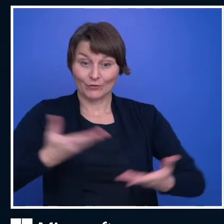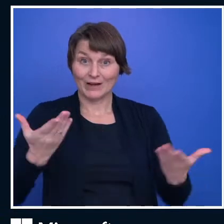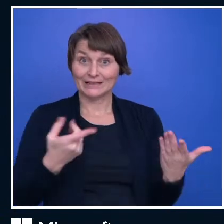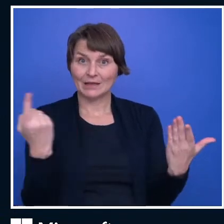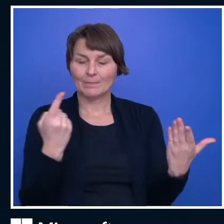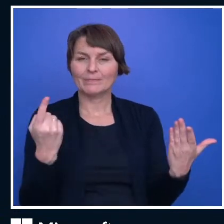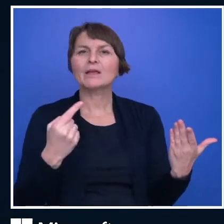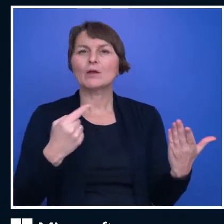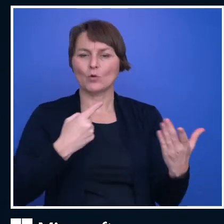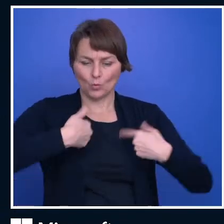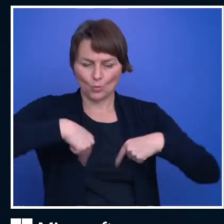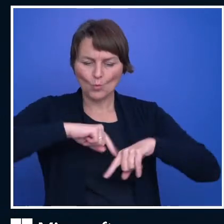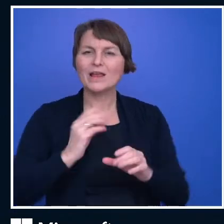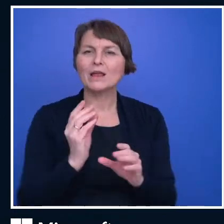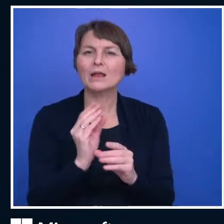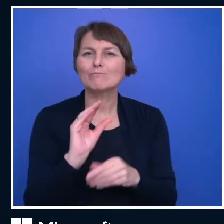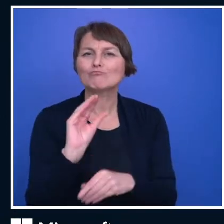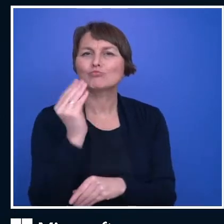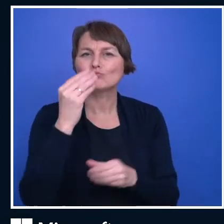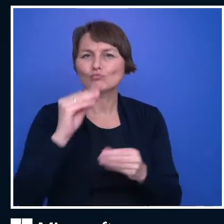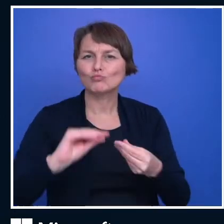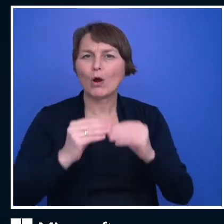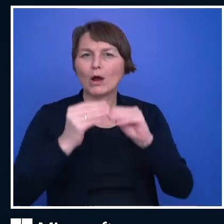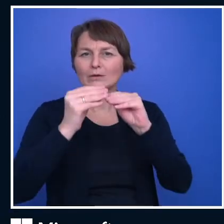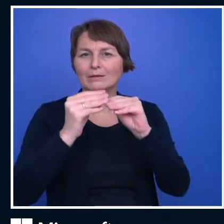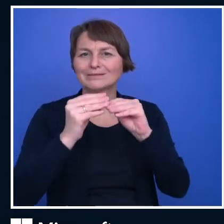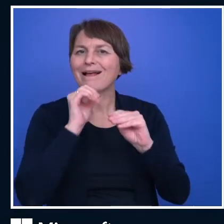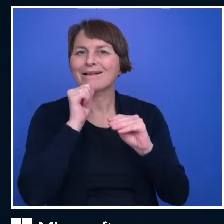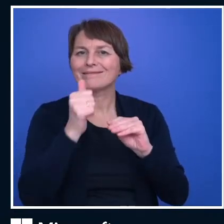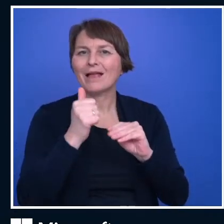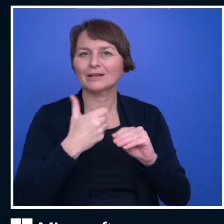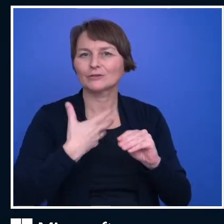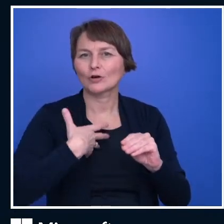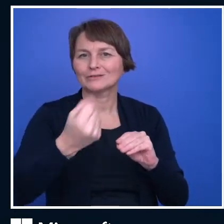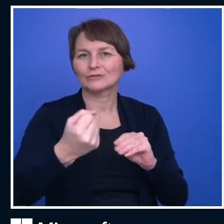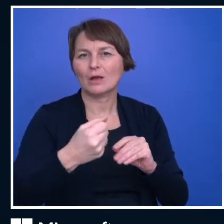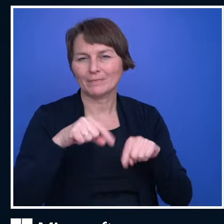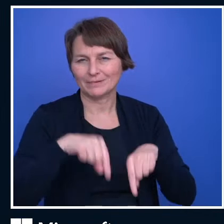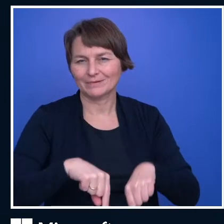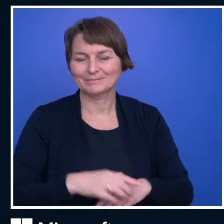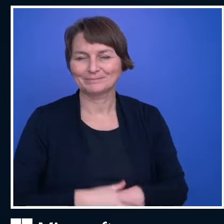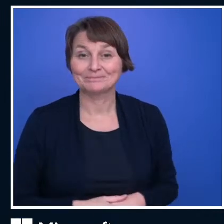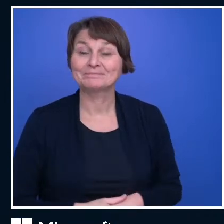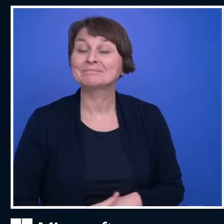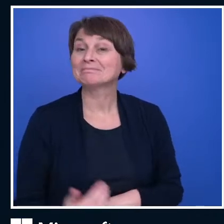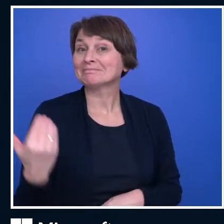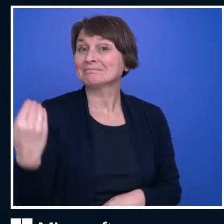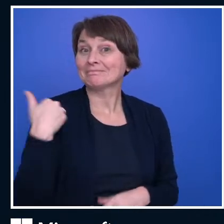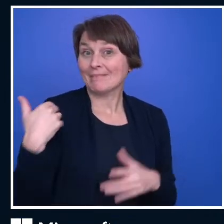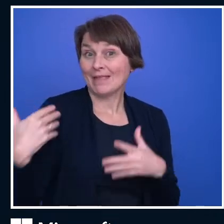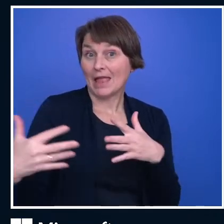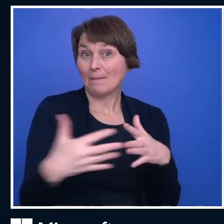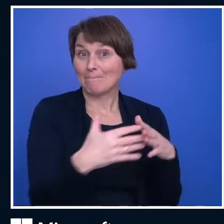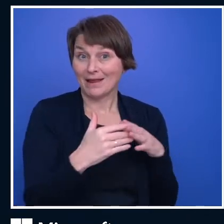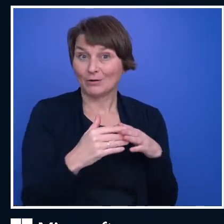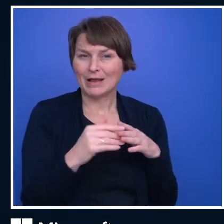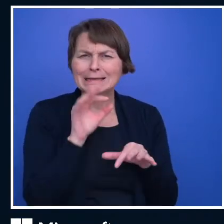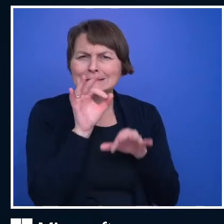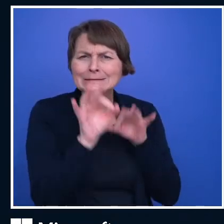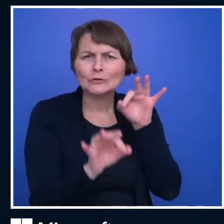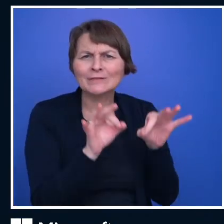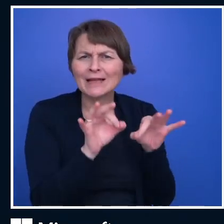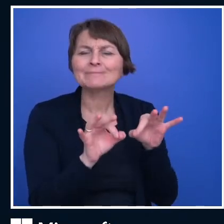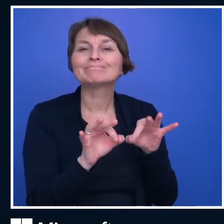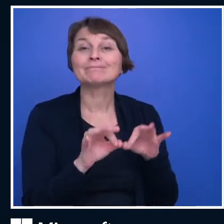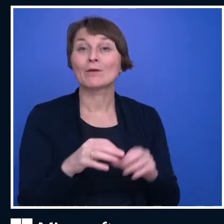also learned in a recent Senate hearing in the USA that one of the social media